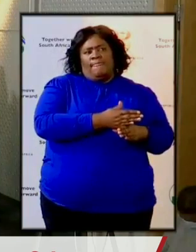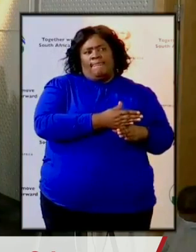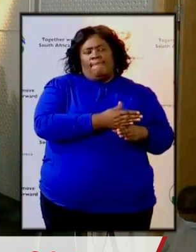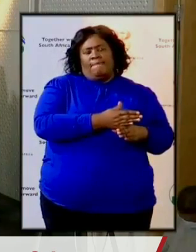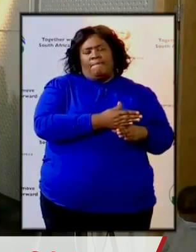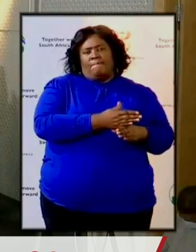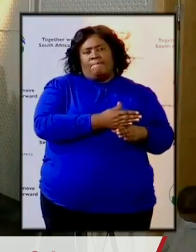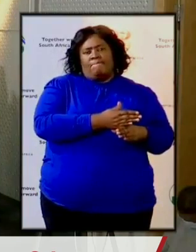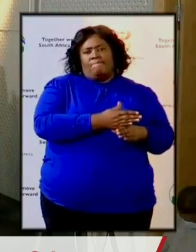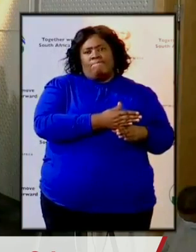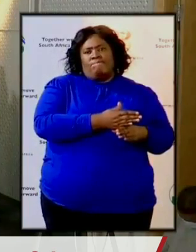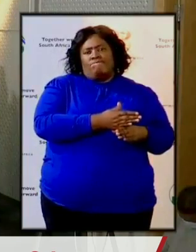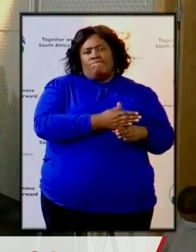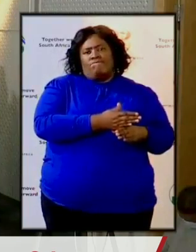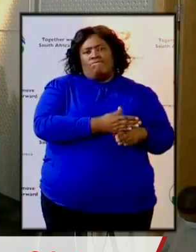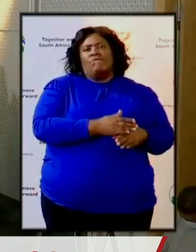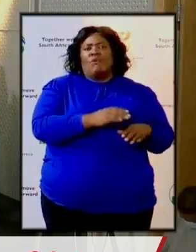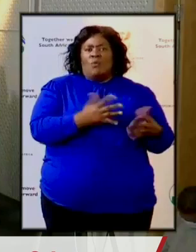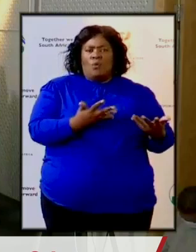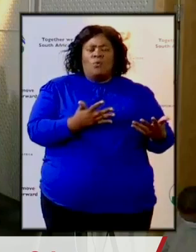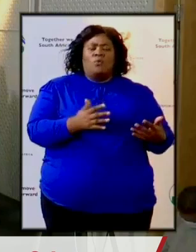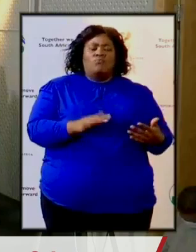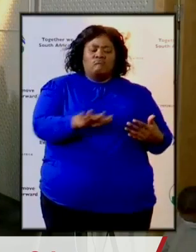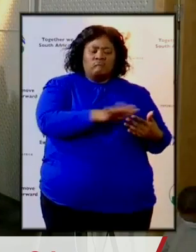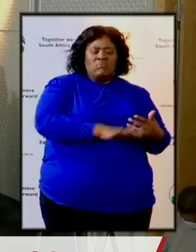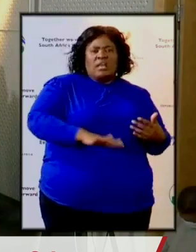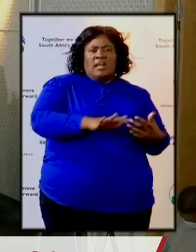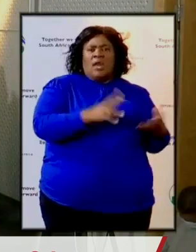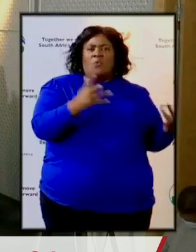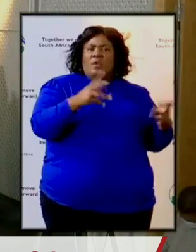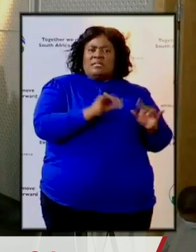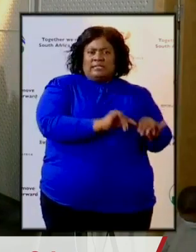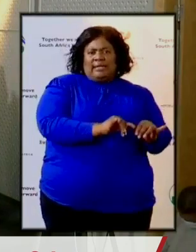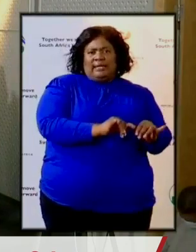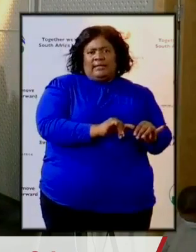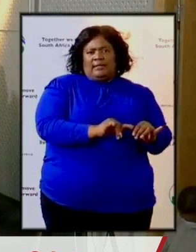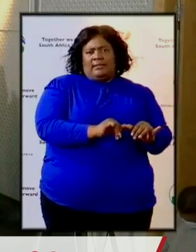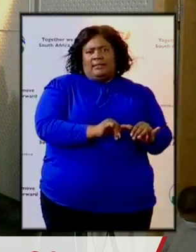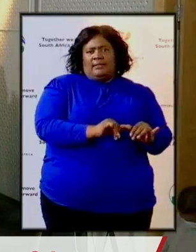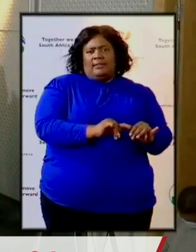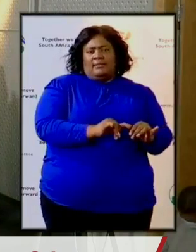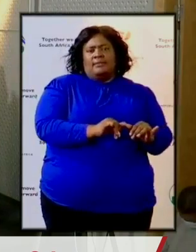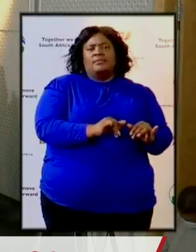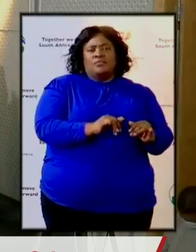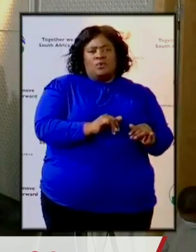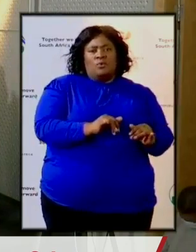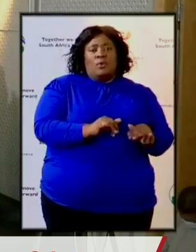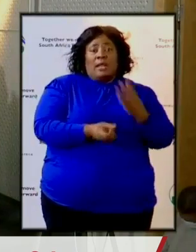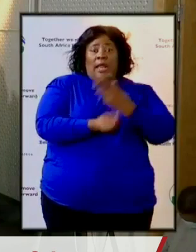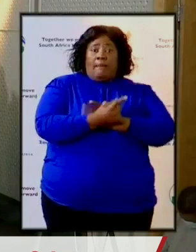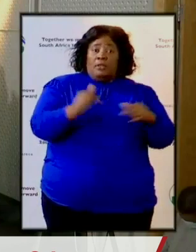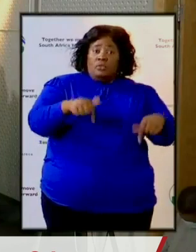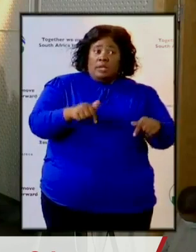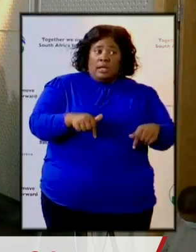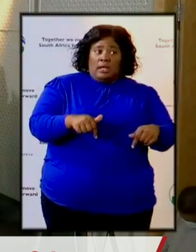their areas of residence. It should not happen today because today we're